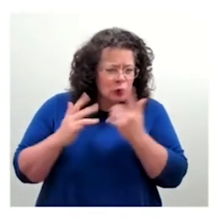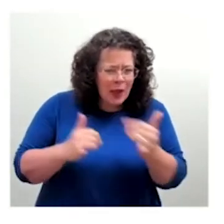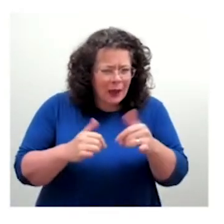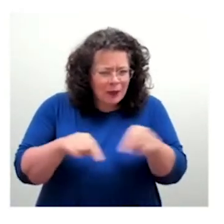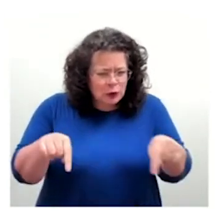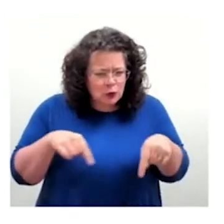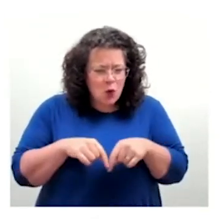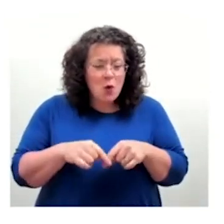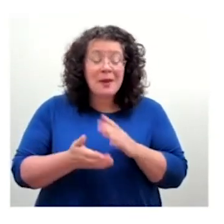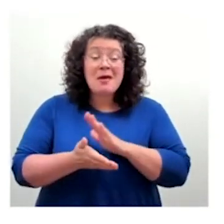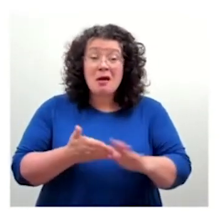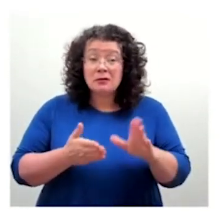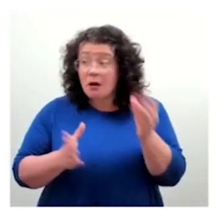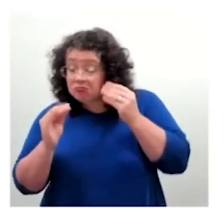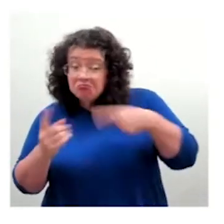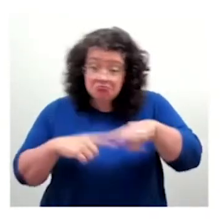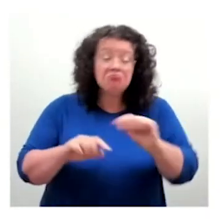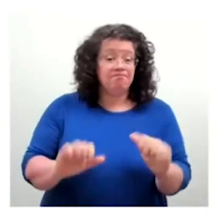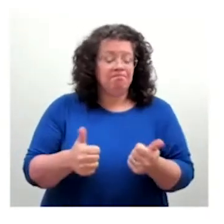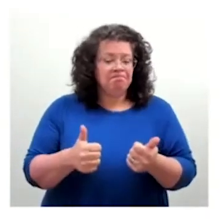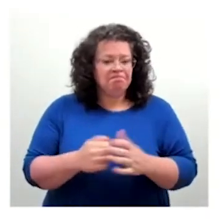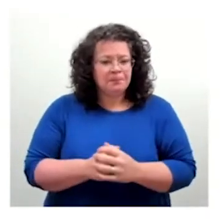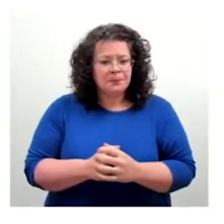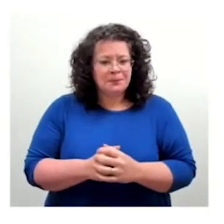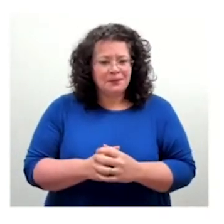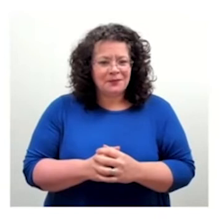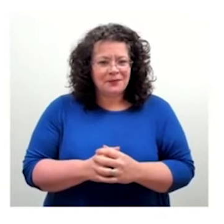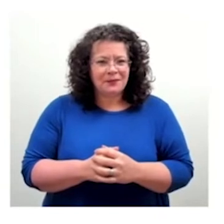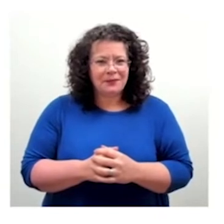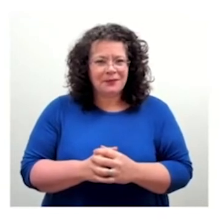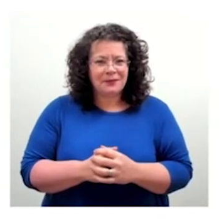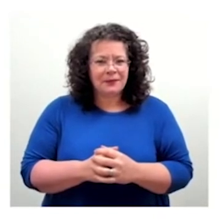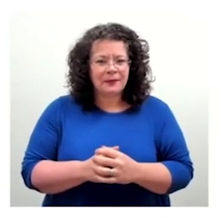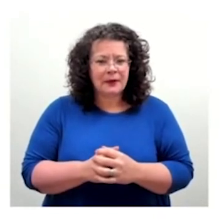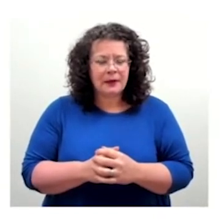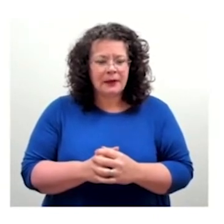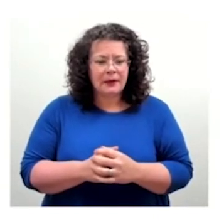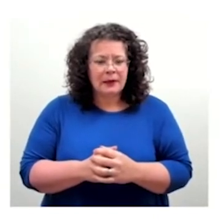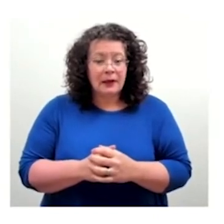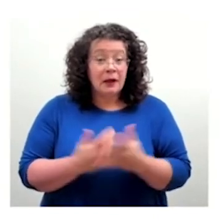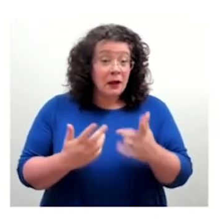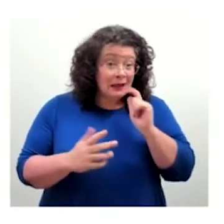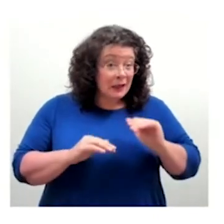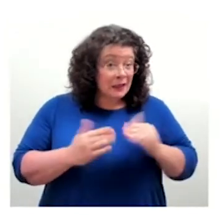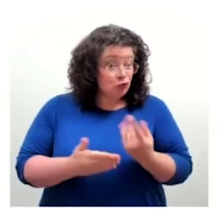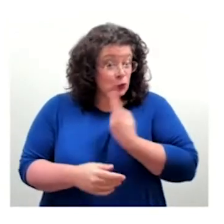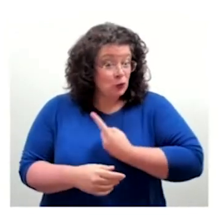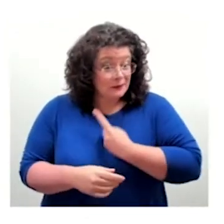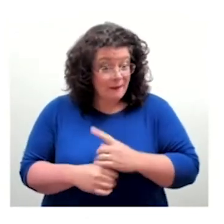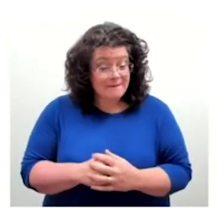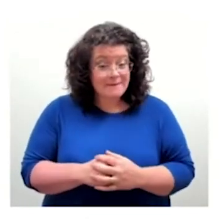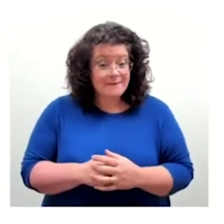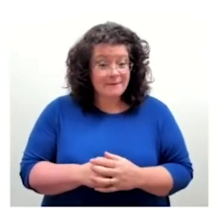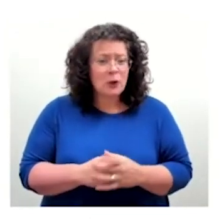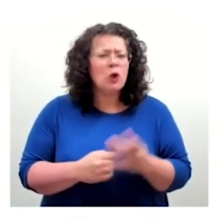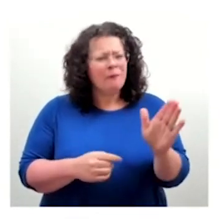anyway. Can you just introduce yourselves? You've all been introduced at some point during the day, but Amy, do you want to start? Yeah, so